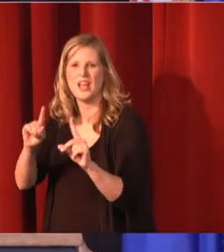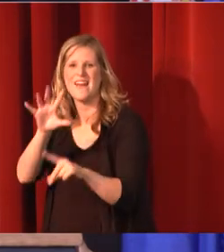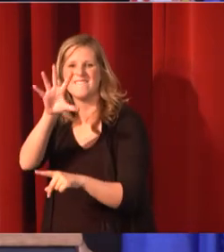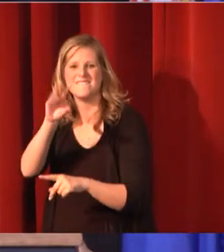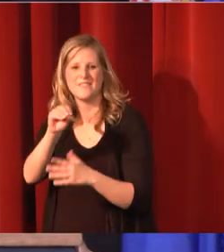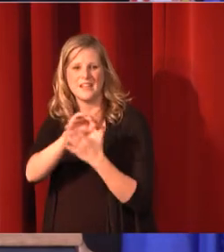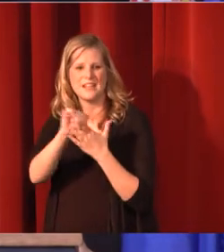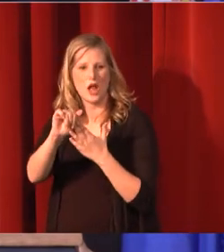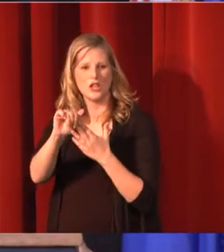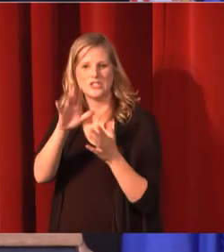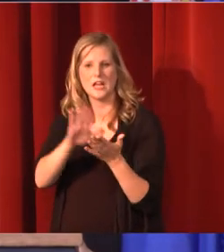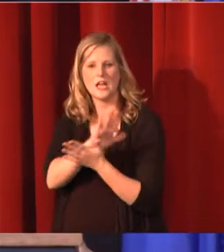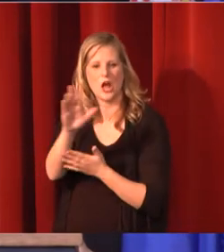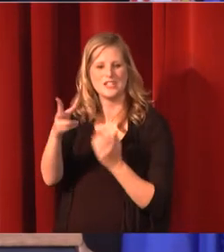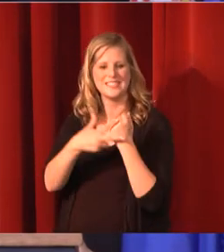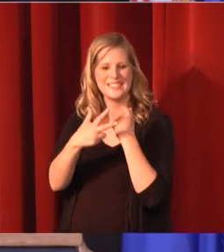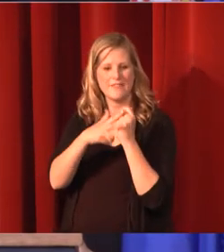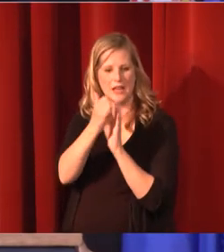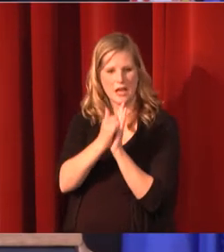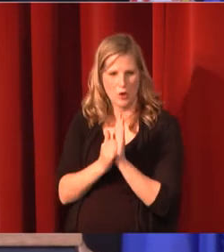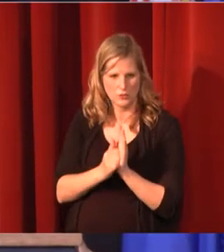in a college savings accounts